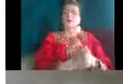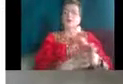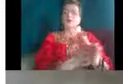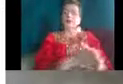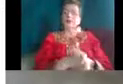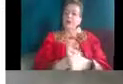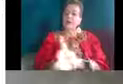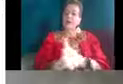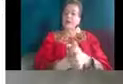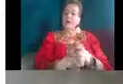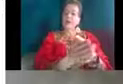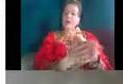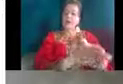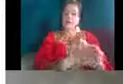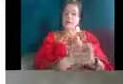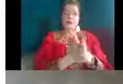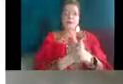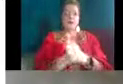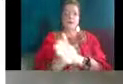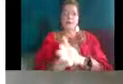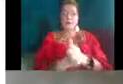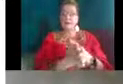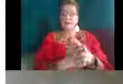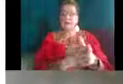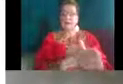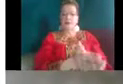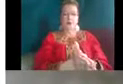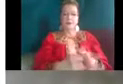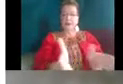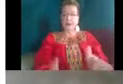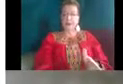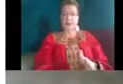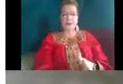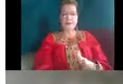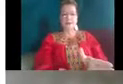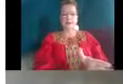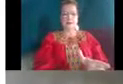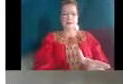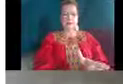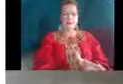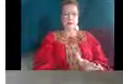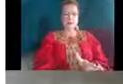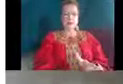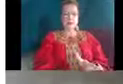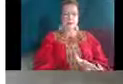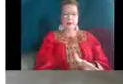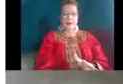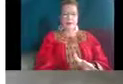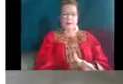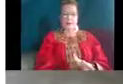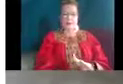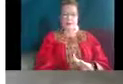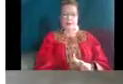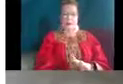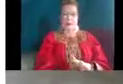so a lot of my my people that i work with say to me well that's great these these are great systems here but i can't